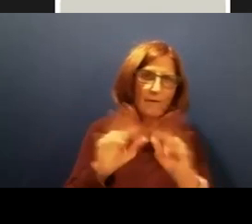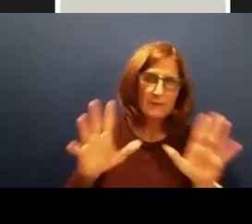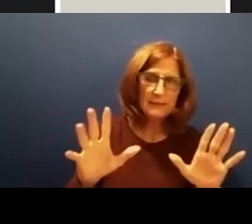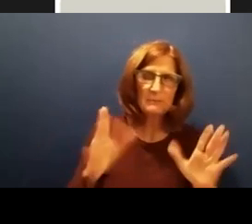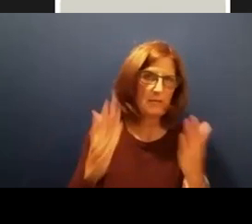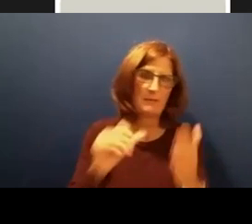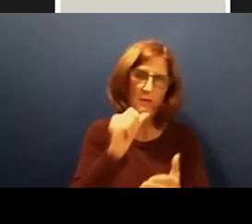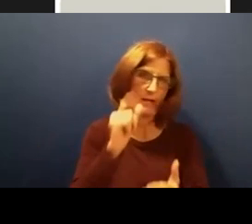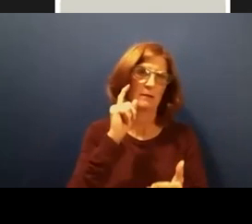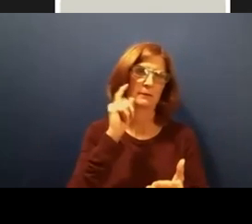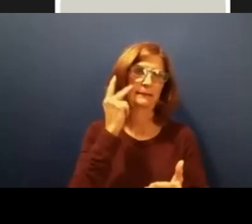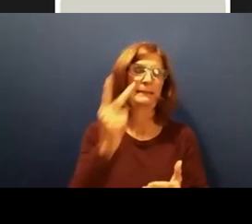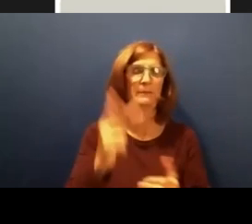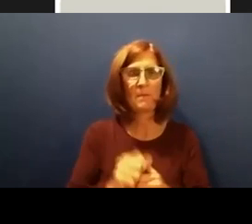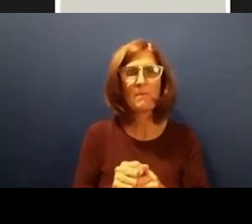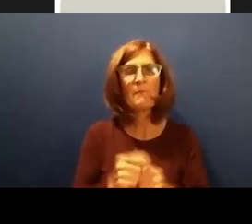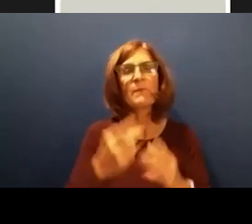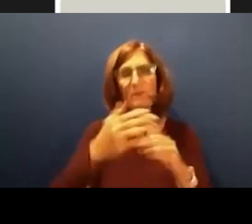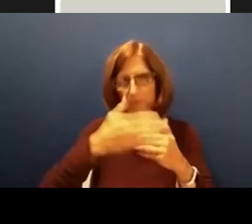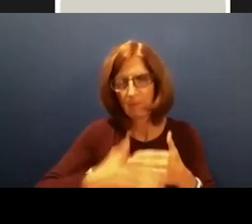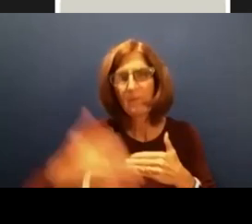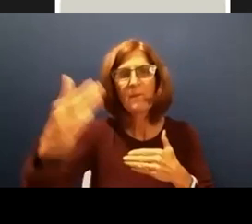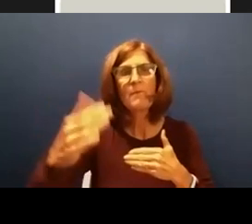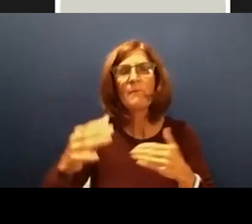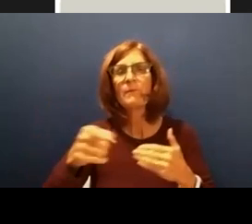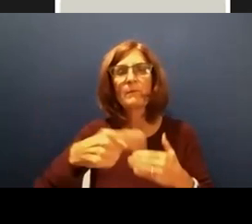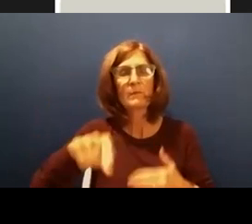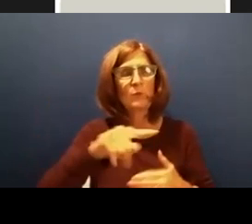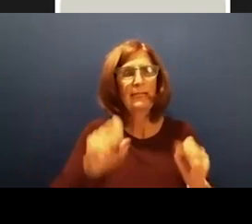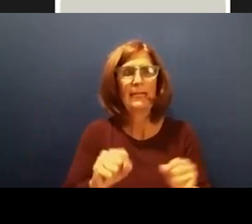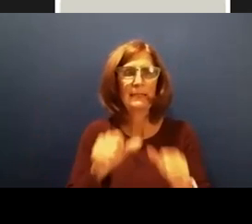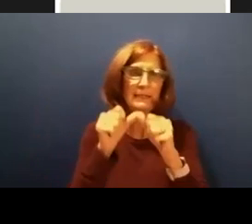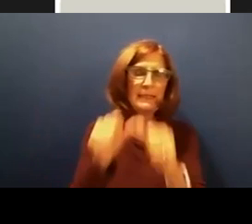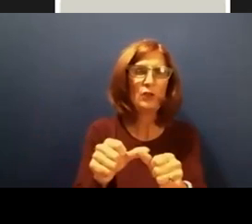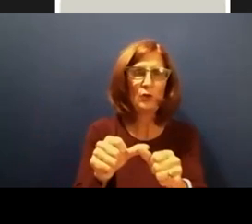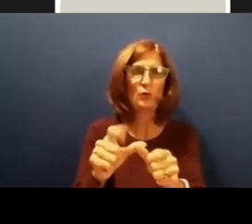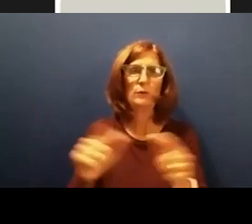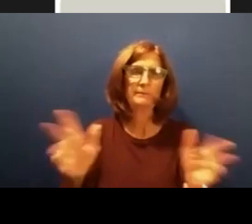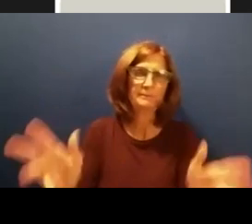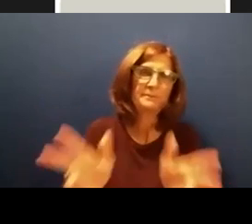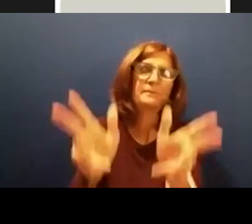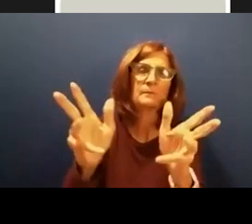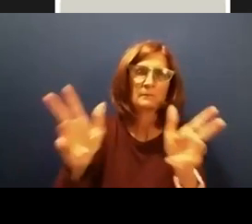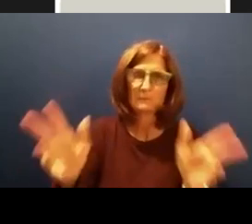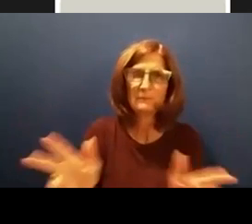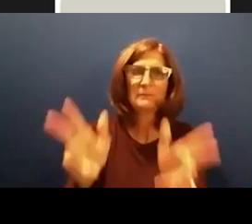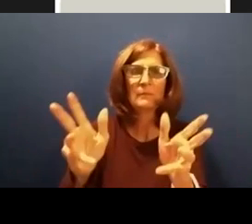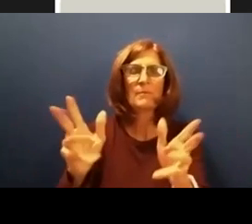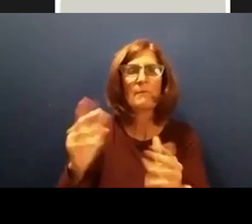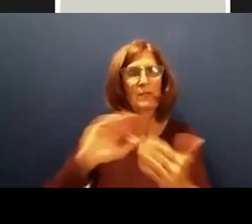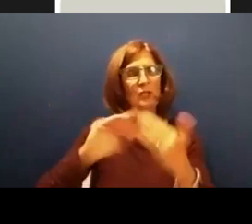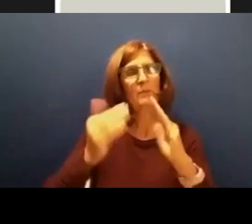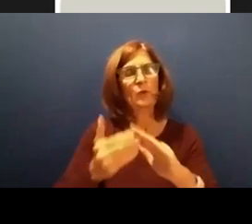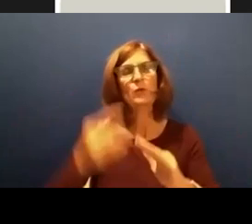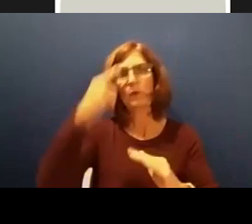but going forward, if we can continue and push other elected officials to continue to think about